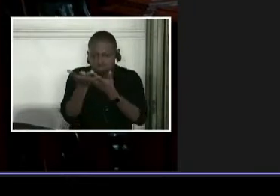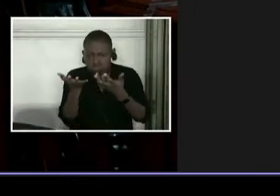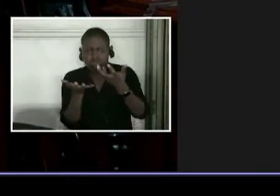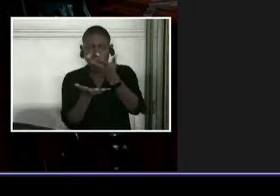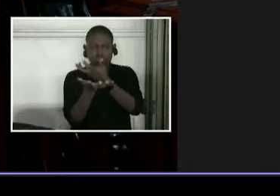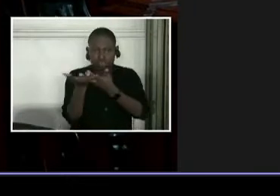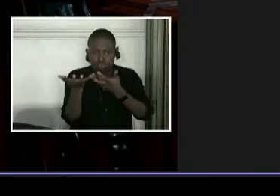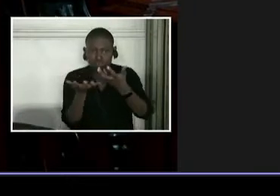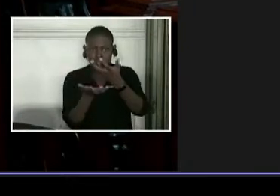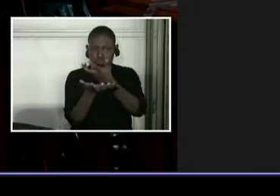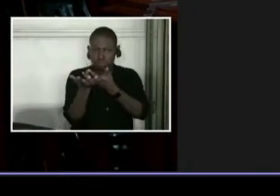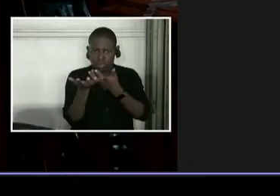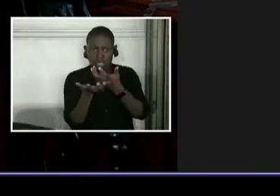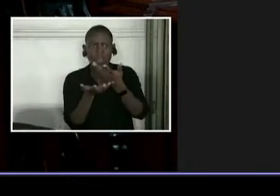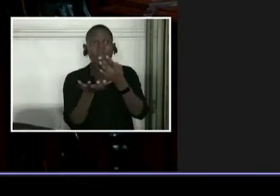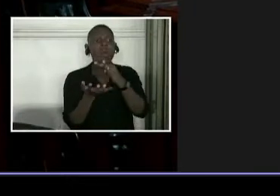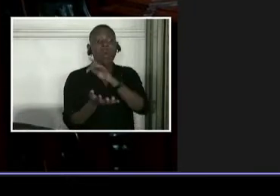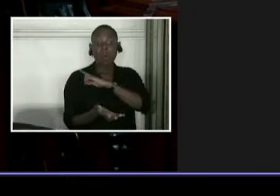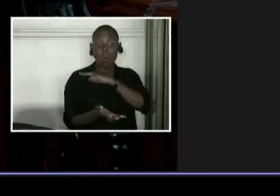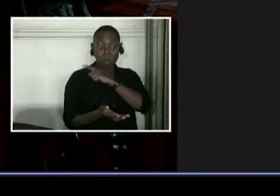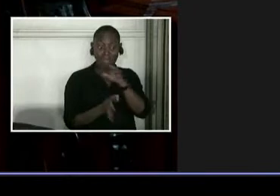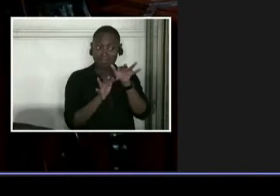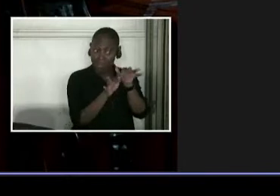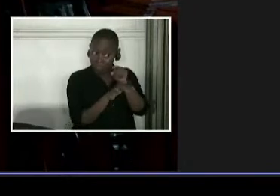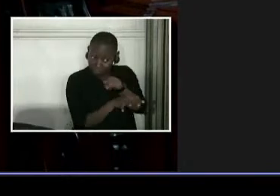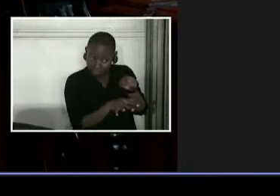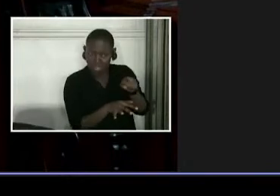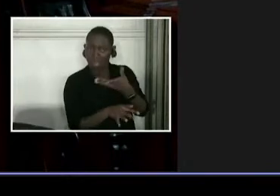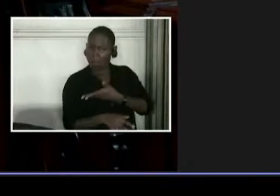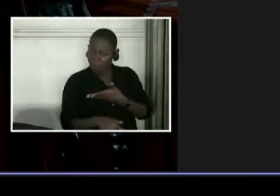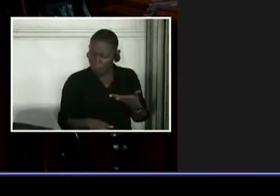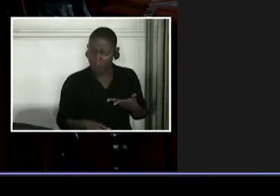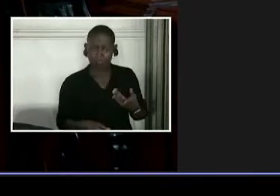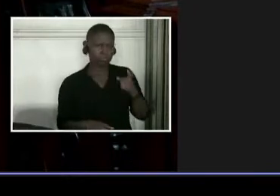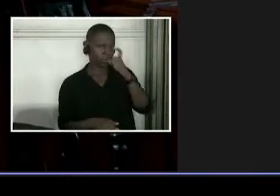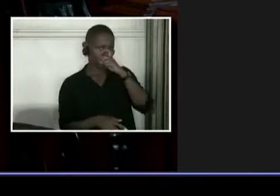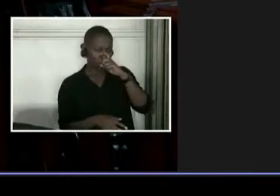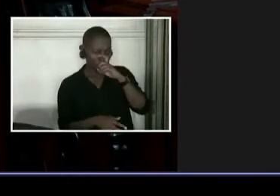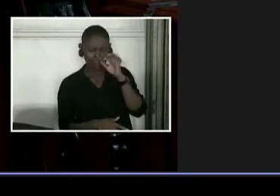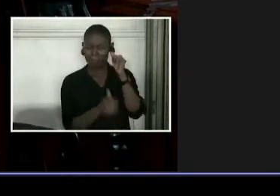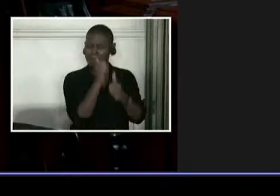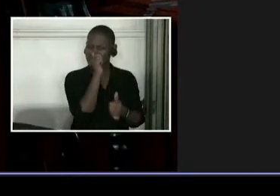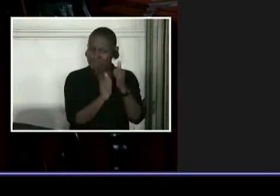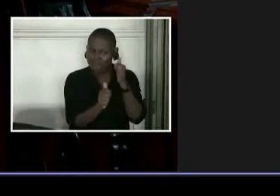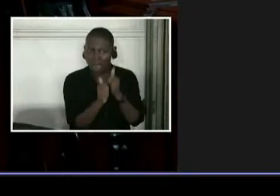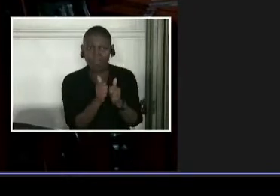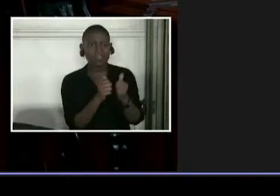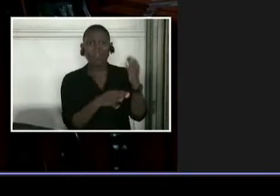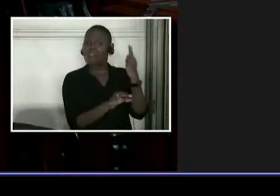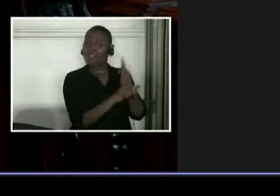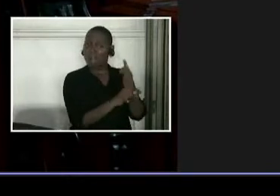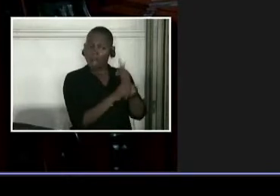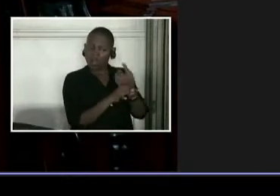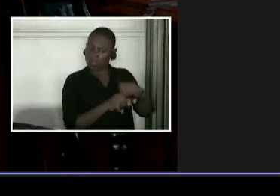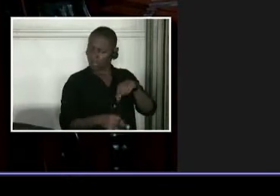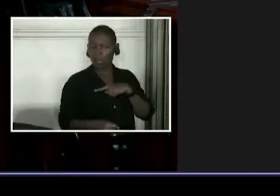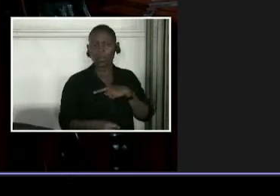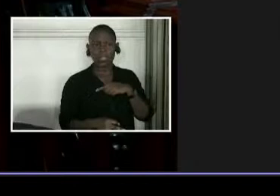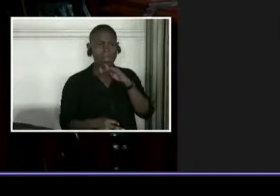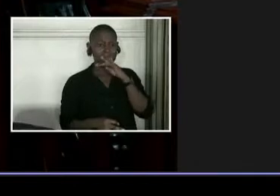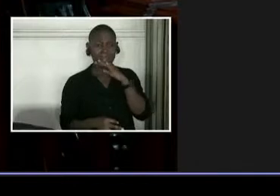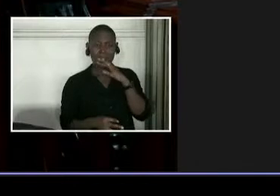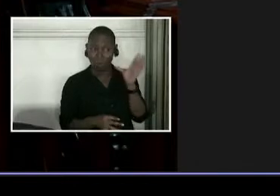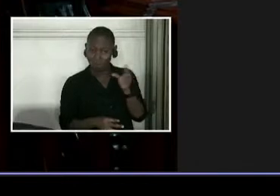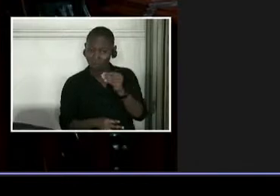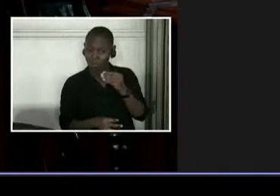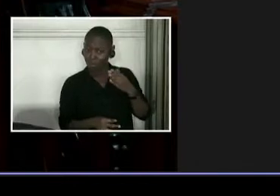Abahlali basemjondolo bangomama bethu, bangobaba bethu, bangobhuti bethu futhi bangosisi bethu sonke. Akekho umuntu othandayo ukuhlala emjondolo.